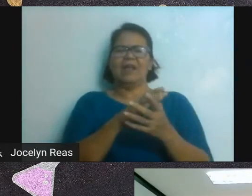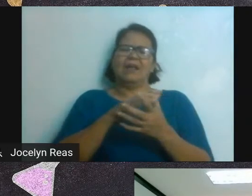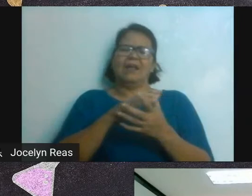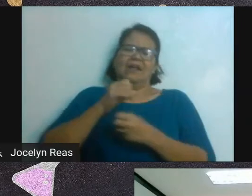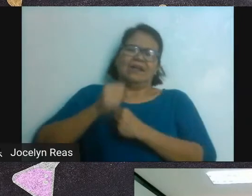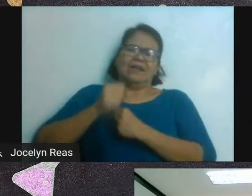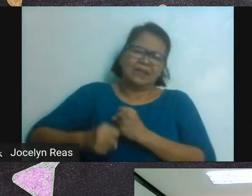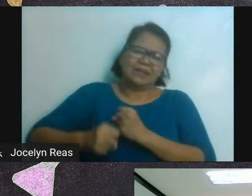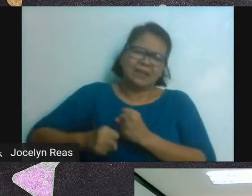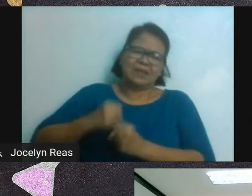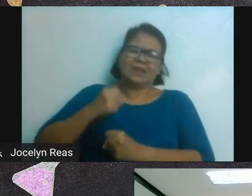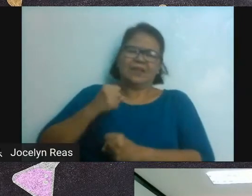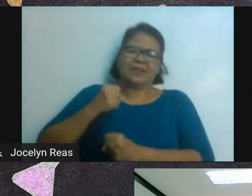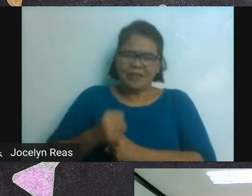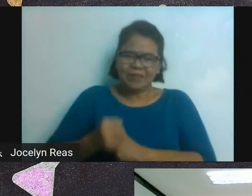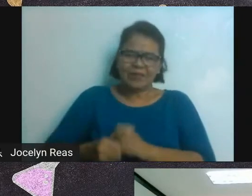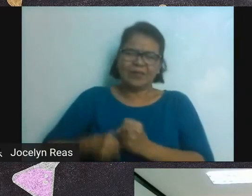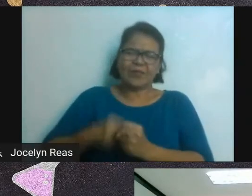Yusek?